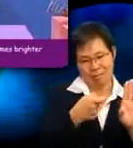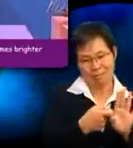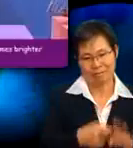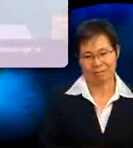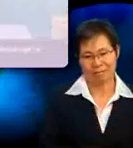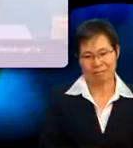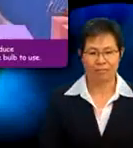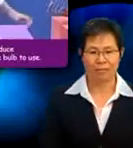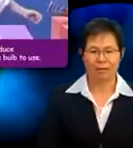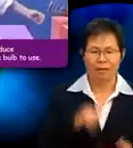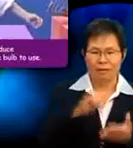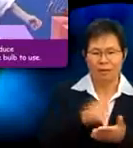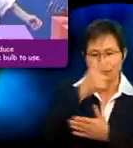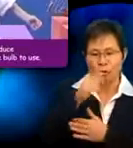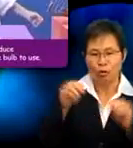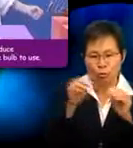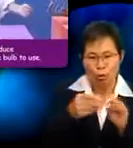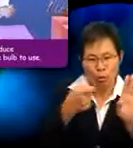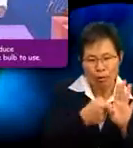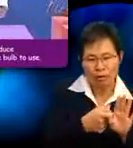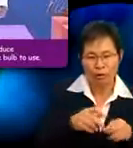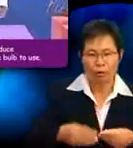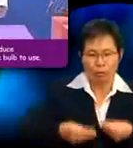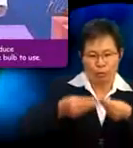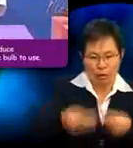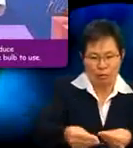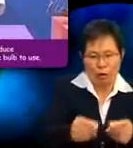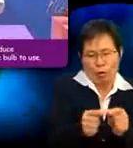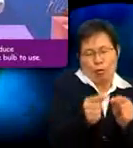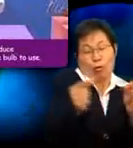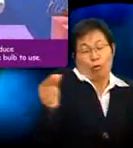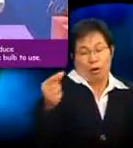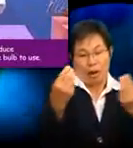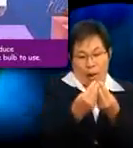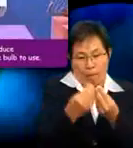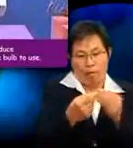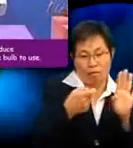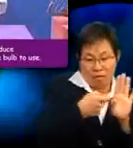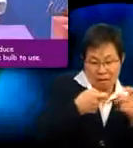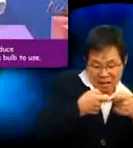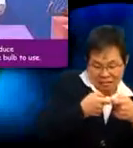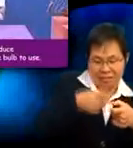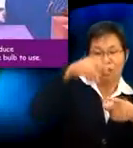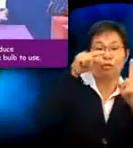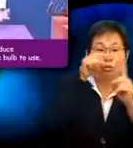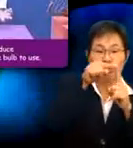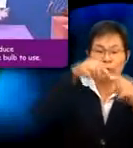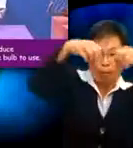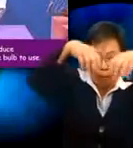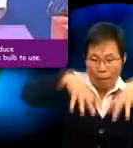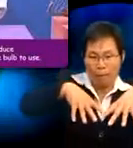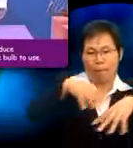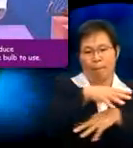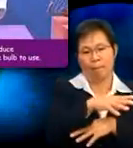batteries. That's because more batteries will produce a greater amount of